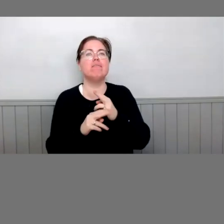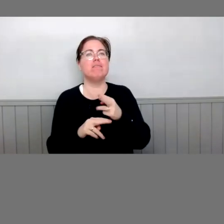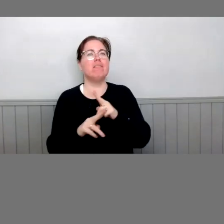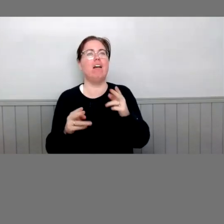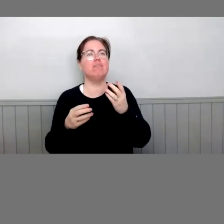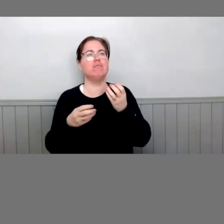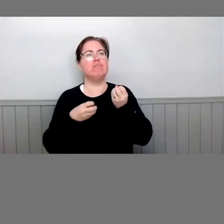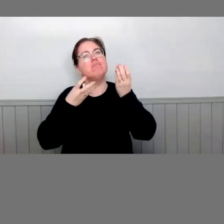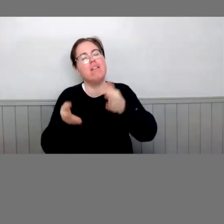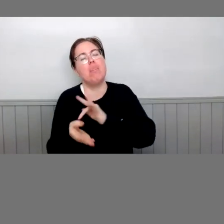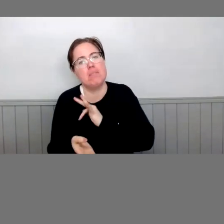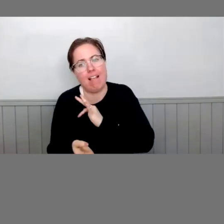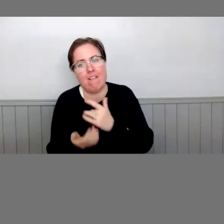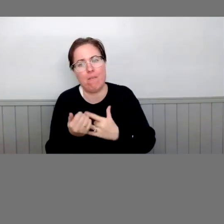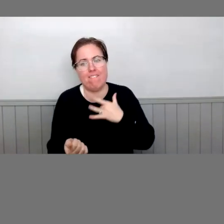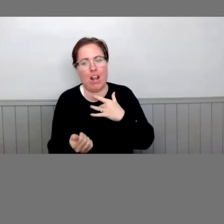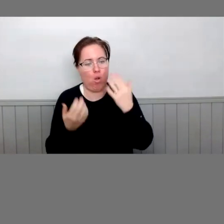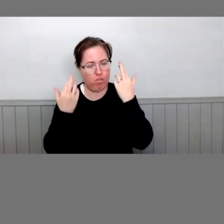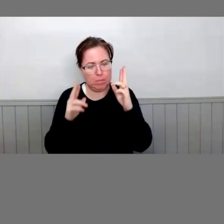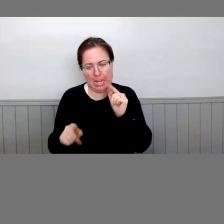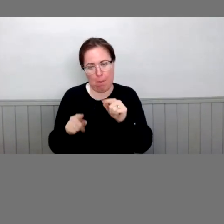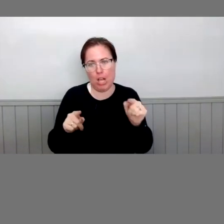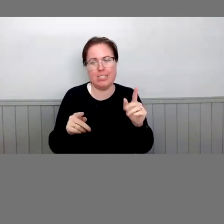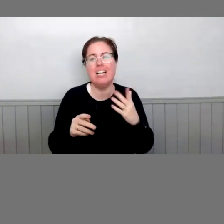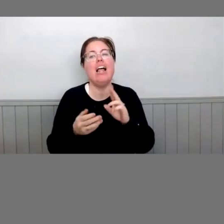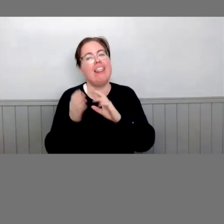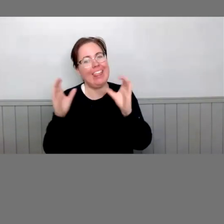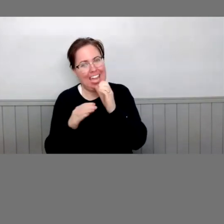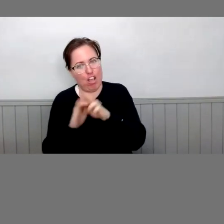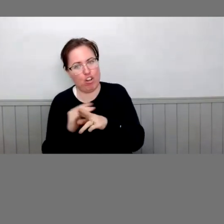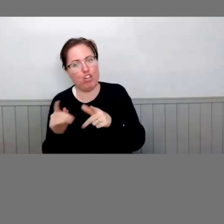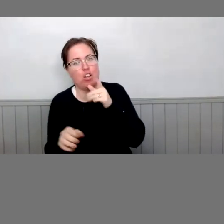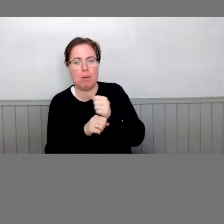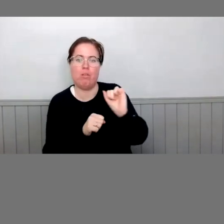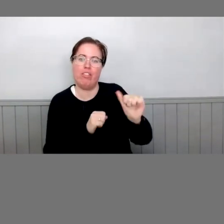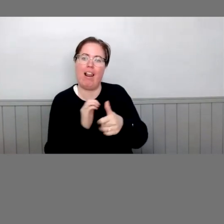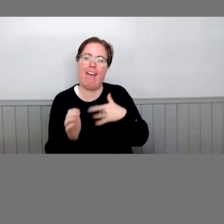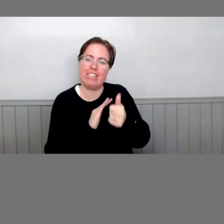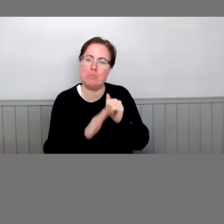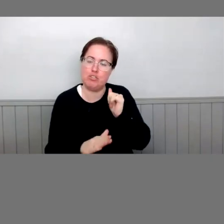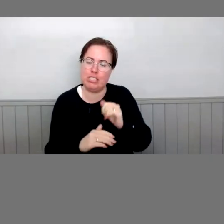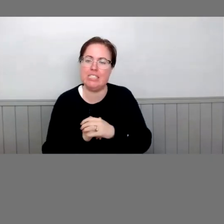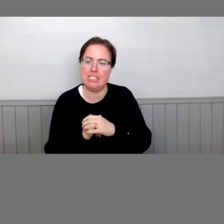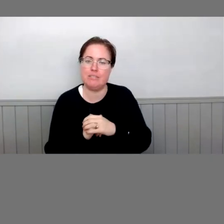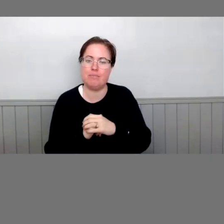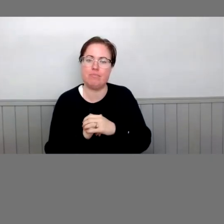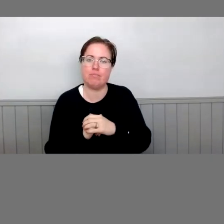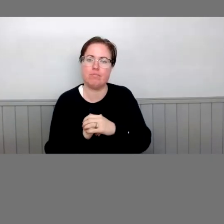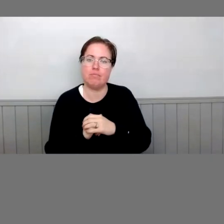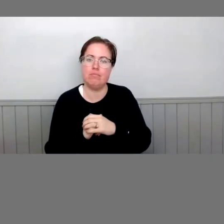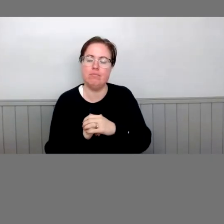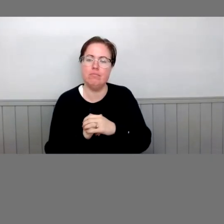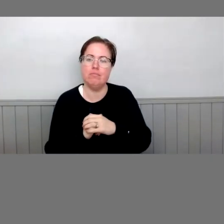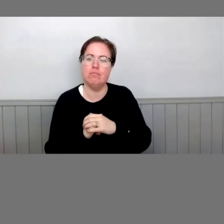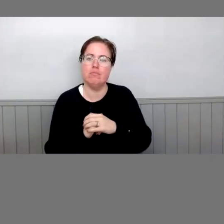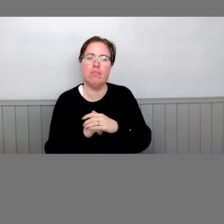feeling. The carer talked about, yeah, their ex life experiences and from their perspective